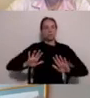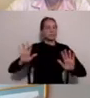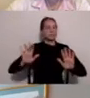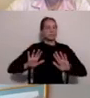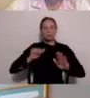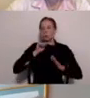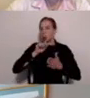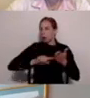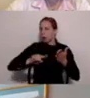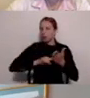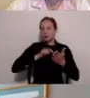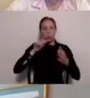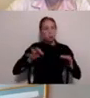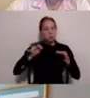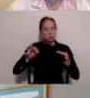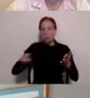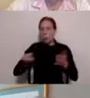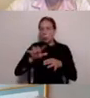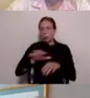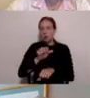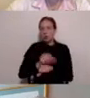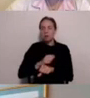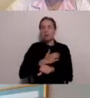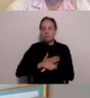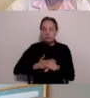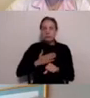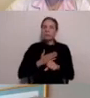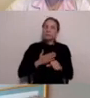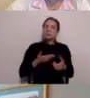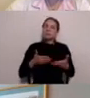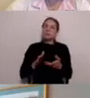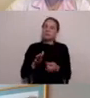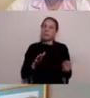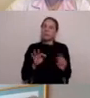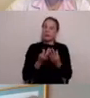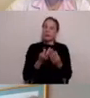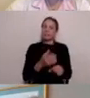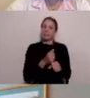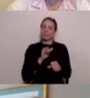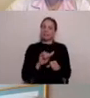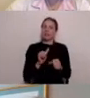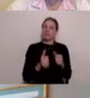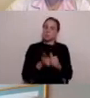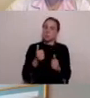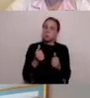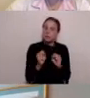those appointments, and to make it feasible for families to receive these safely as quickly as possible.